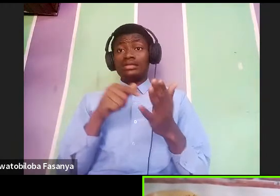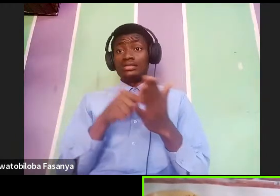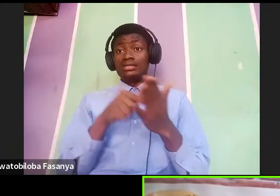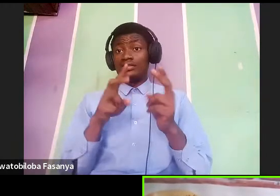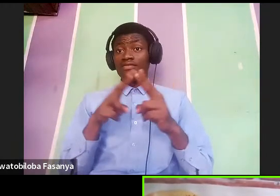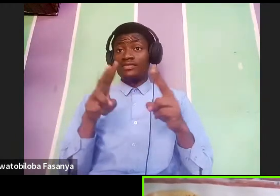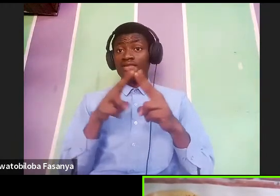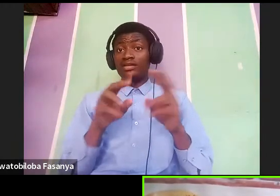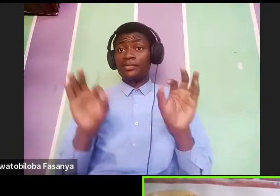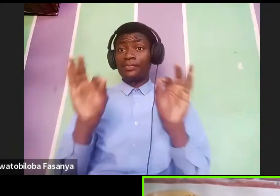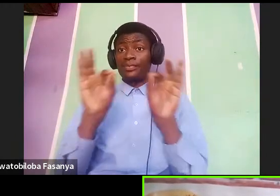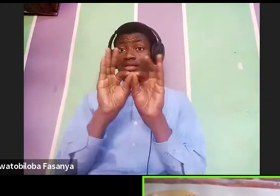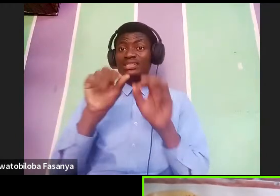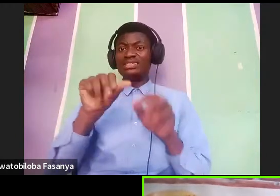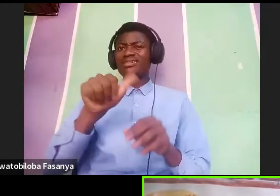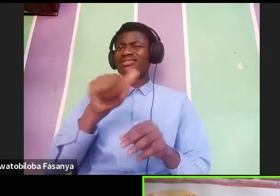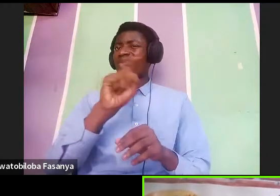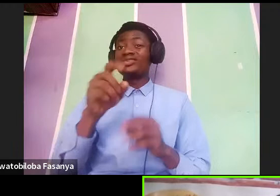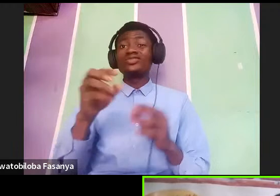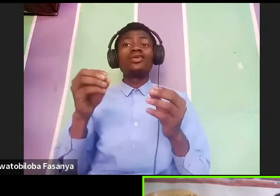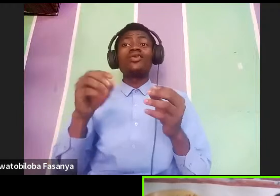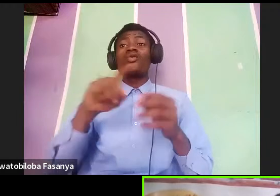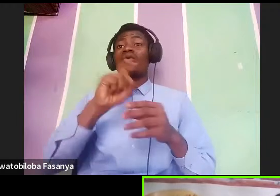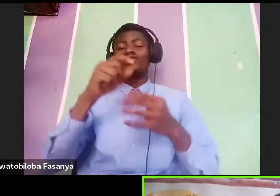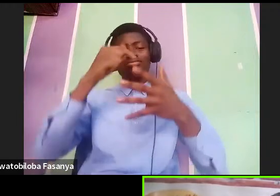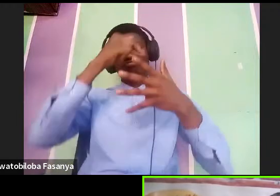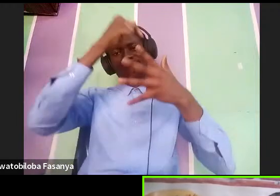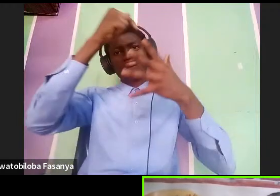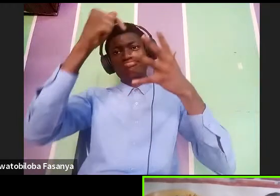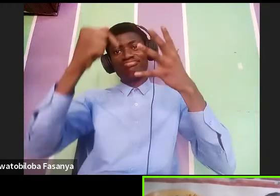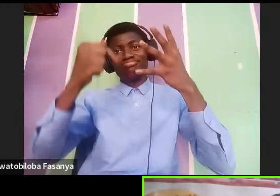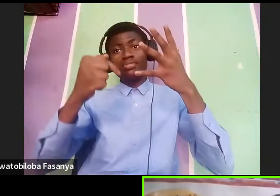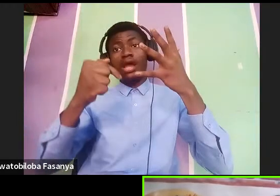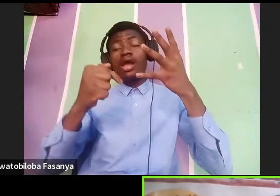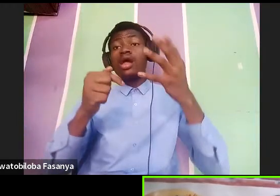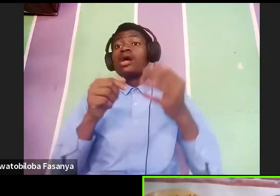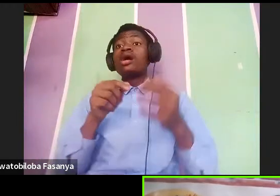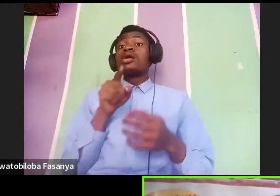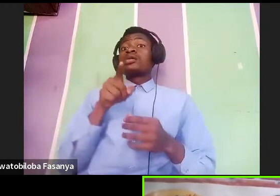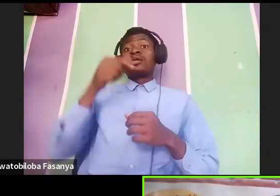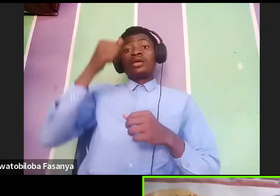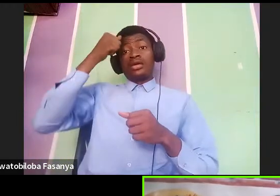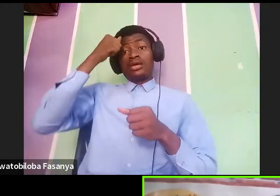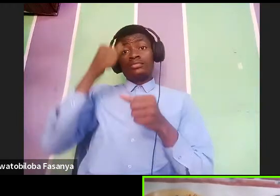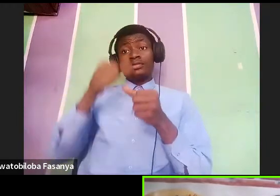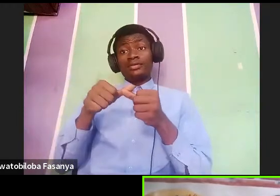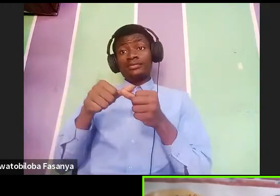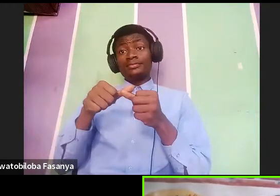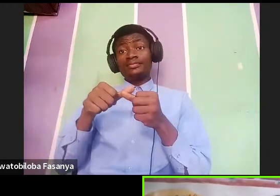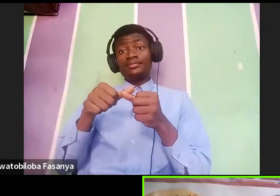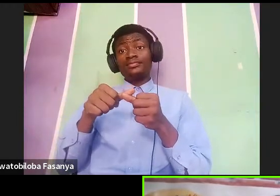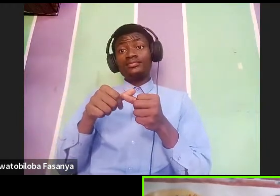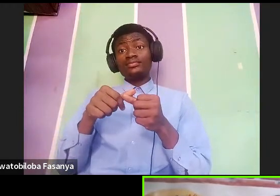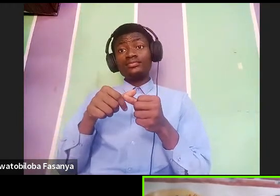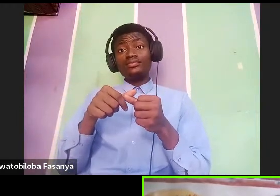another question. There's so many questions here. So I remember that when a child